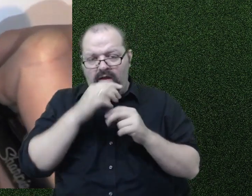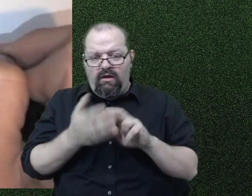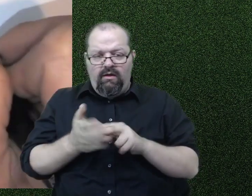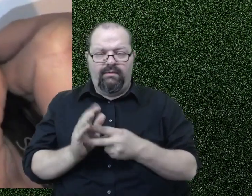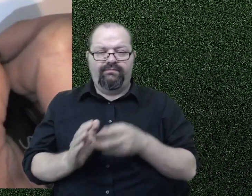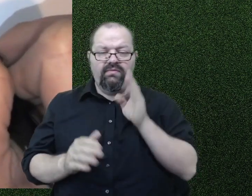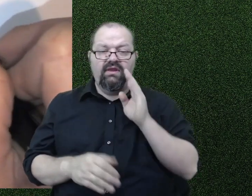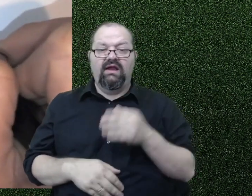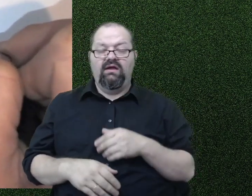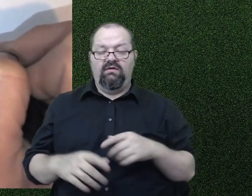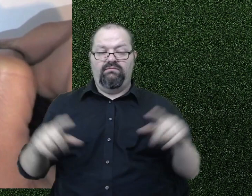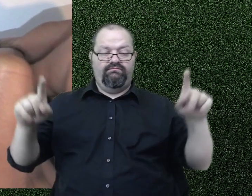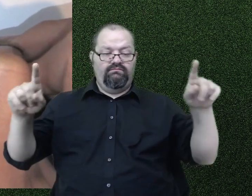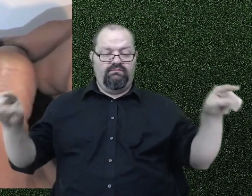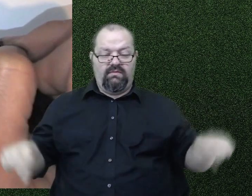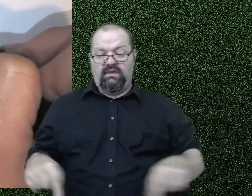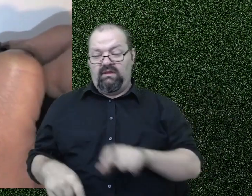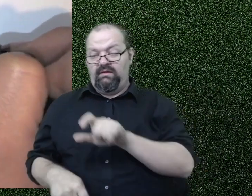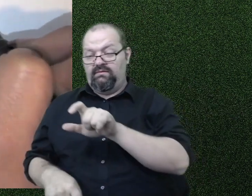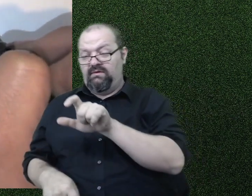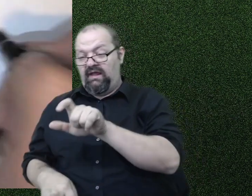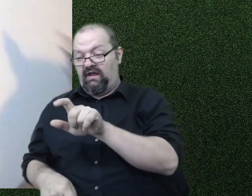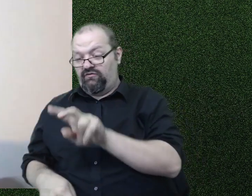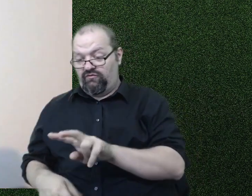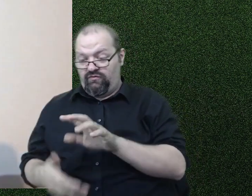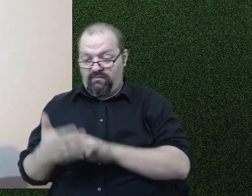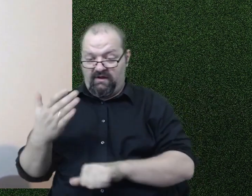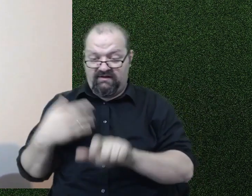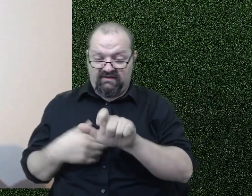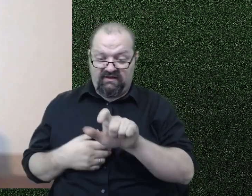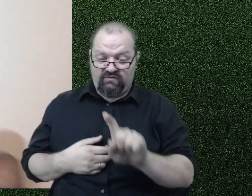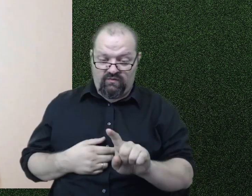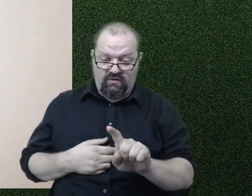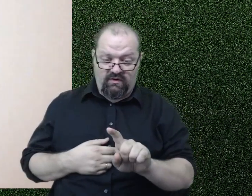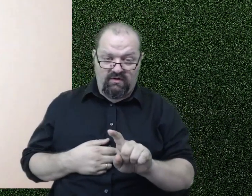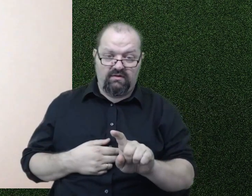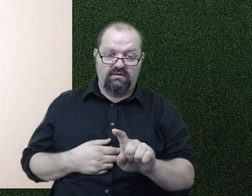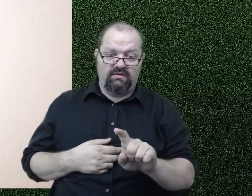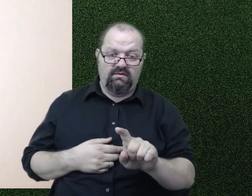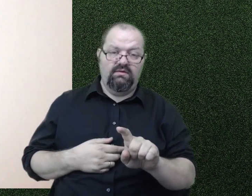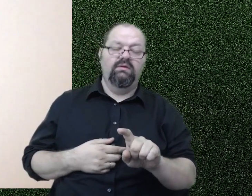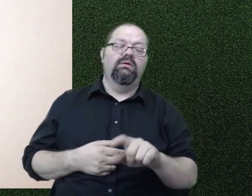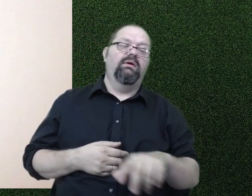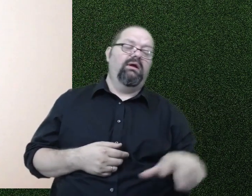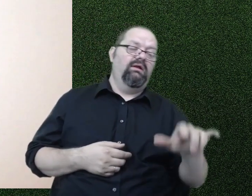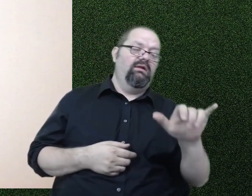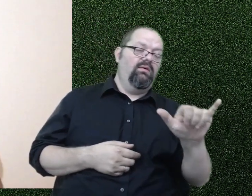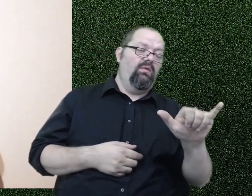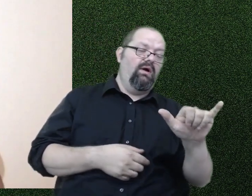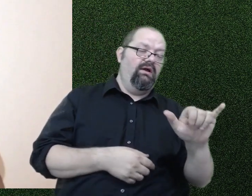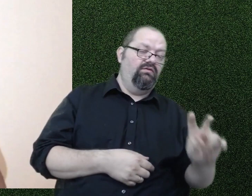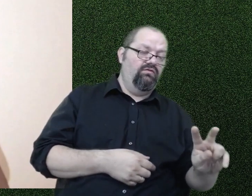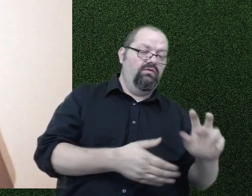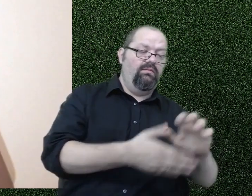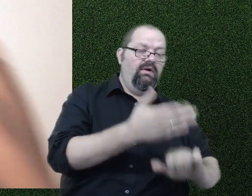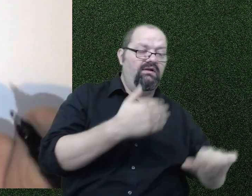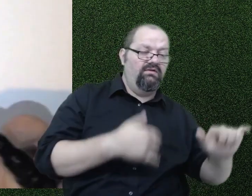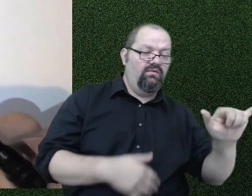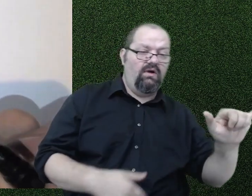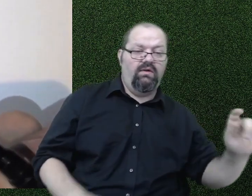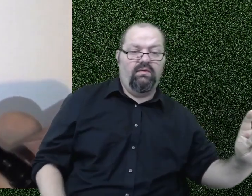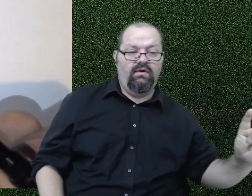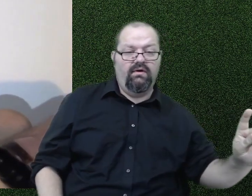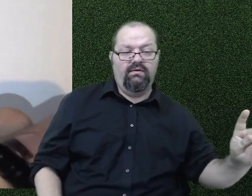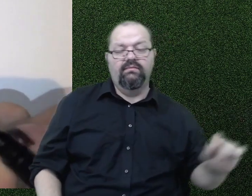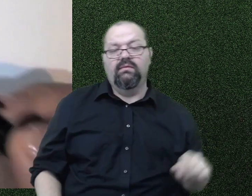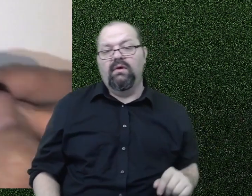minus x1 and y2 minus y1. That's 2D. In 3D, instead